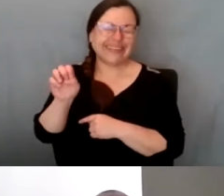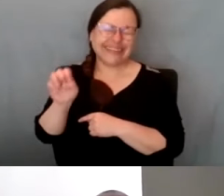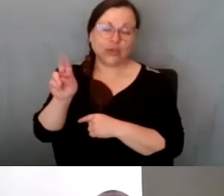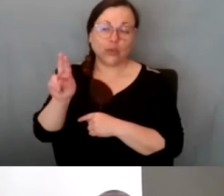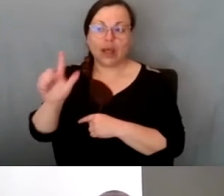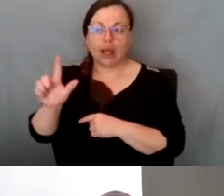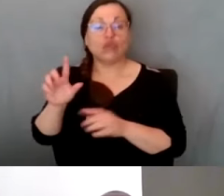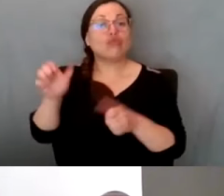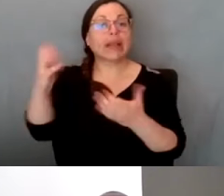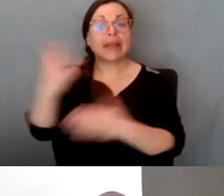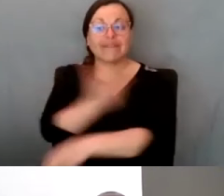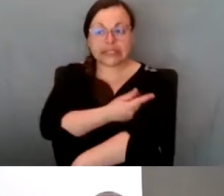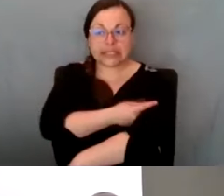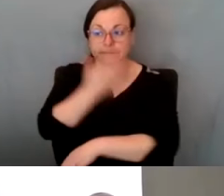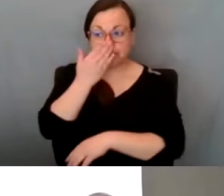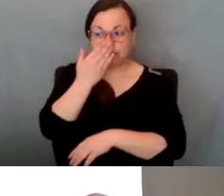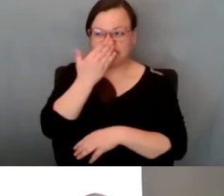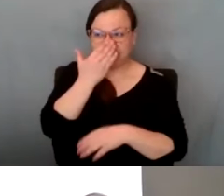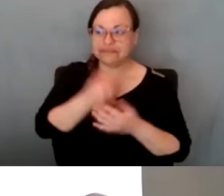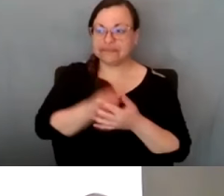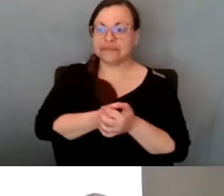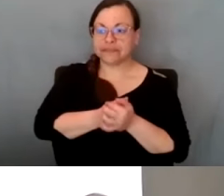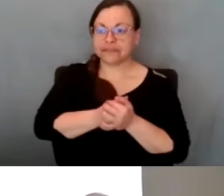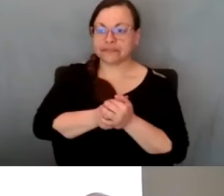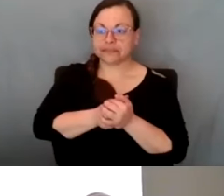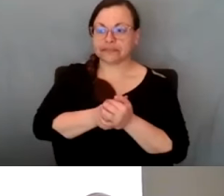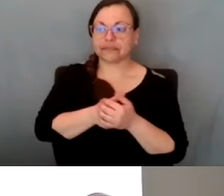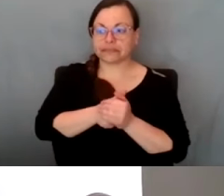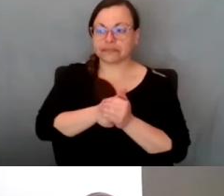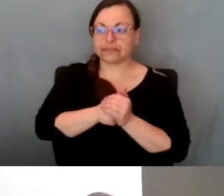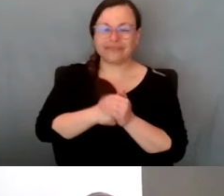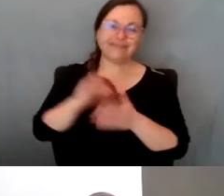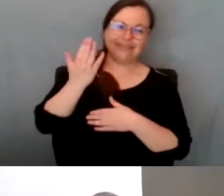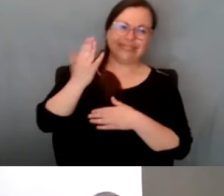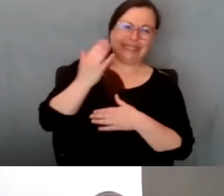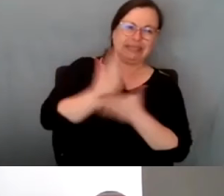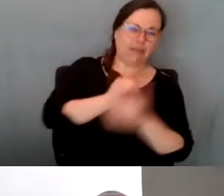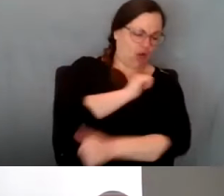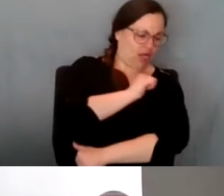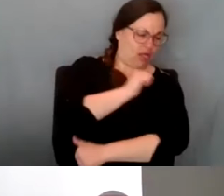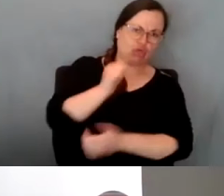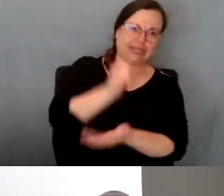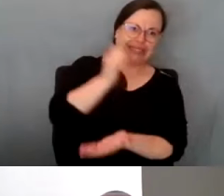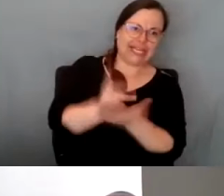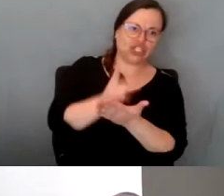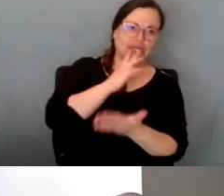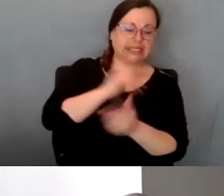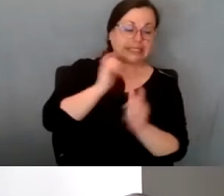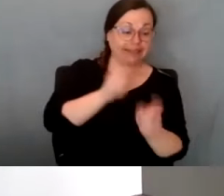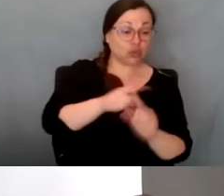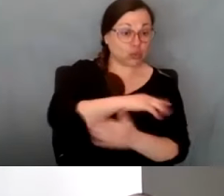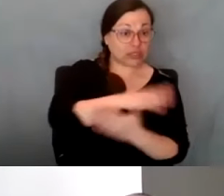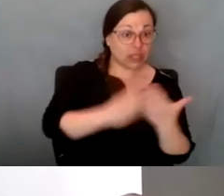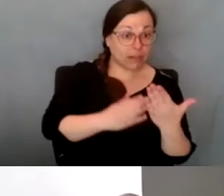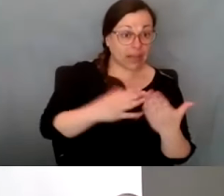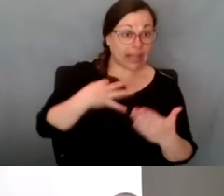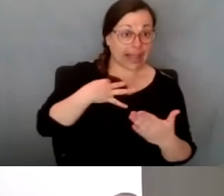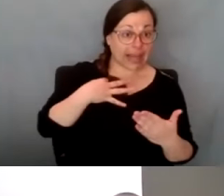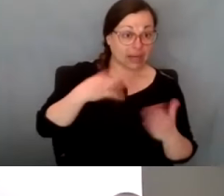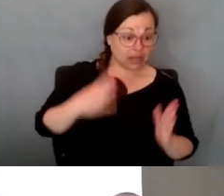listing being a process by which emergency authorization is given to some of the candidate vaccine, of course, after